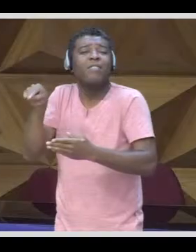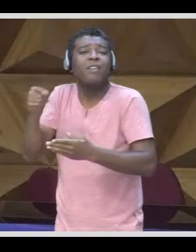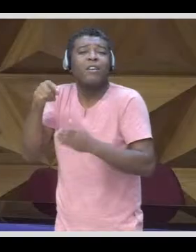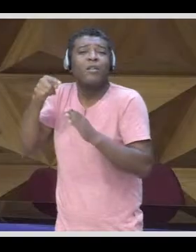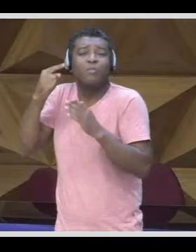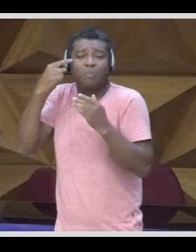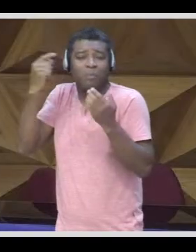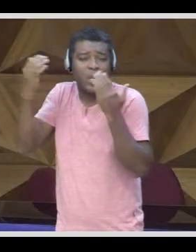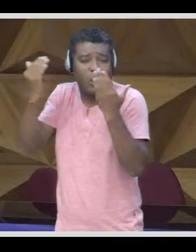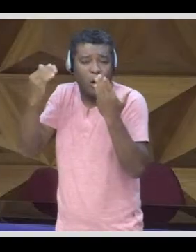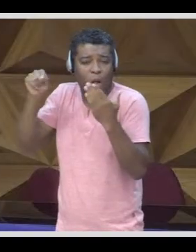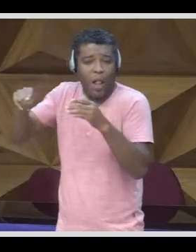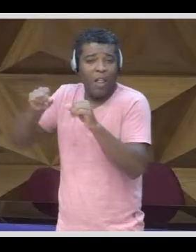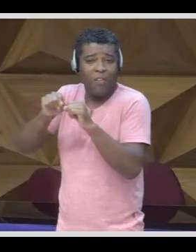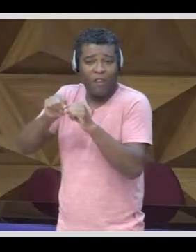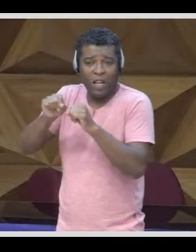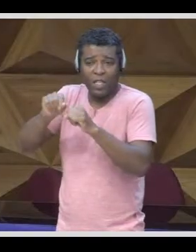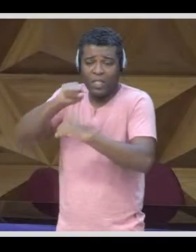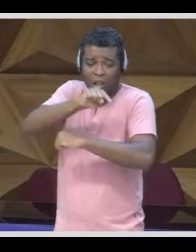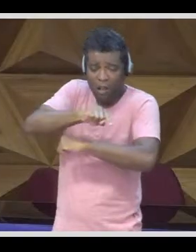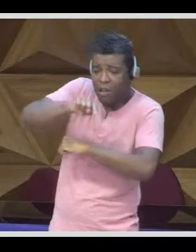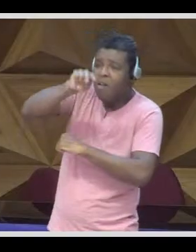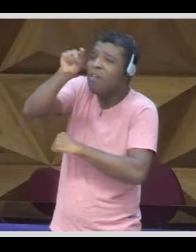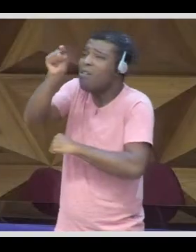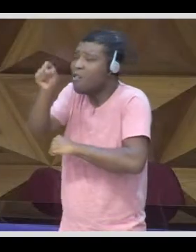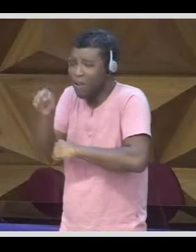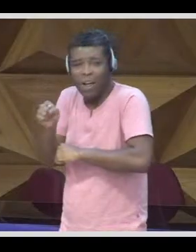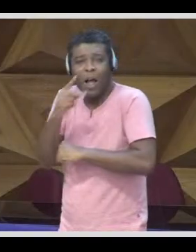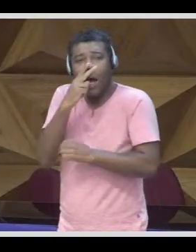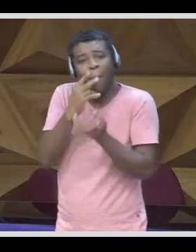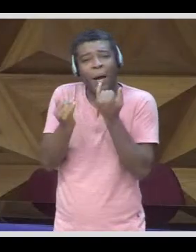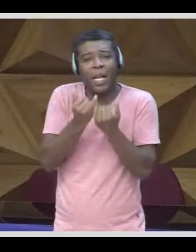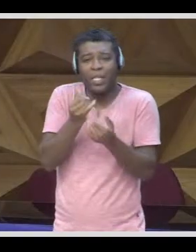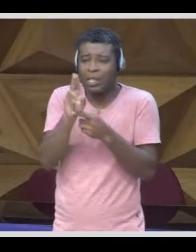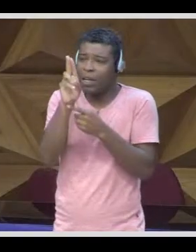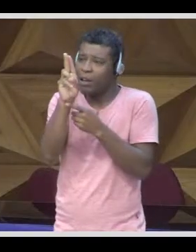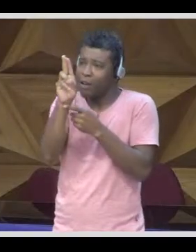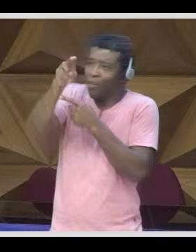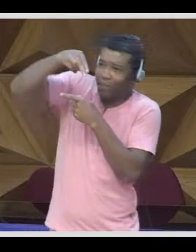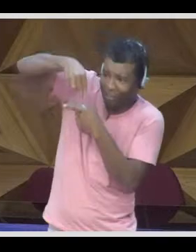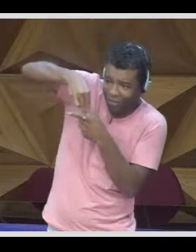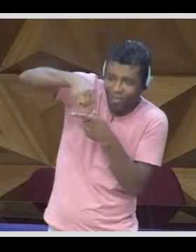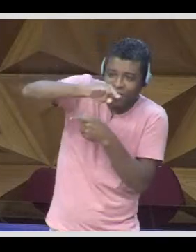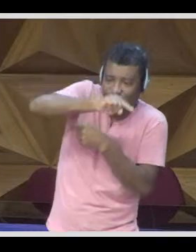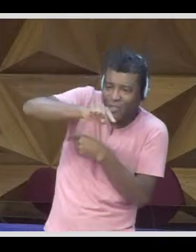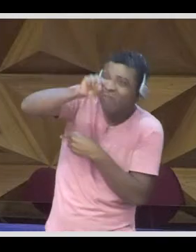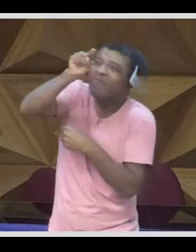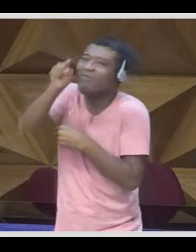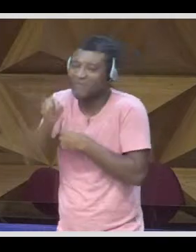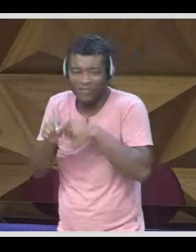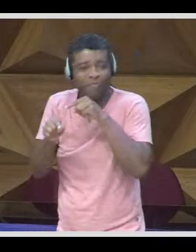bell-shaped curve, to explain how the stimuli that you receive from the external world